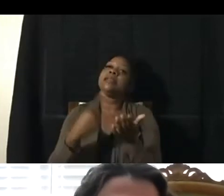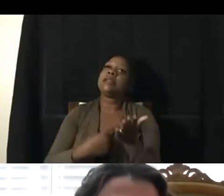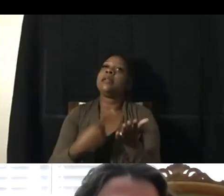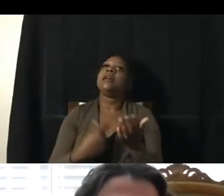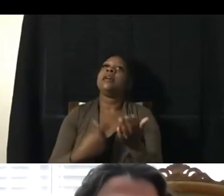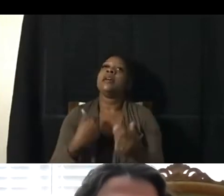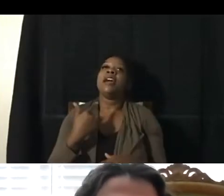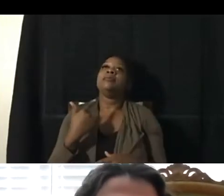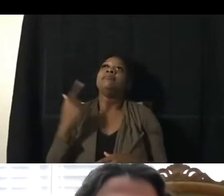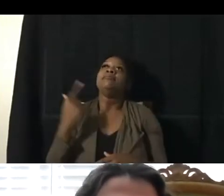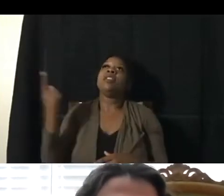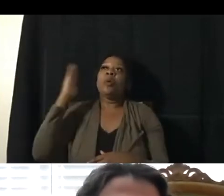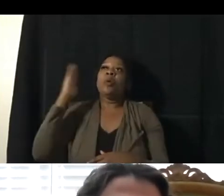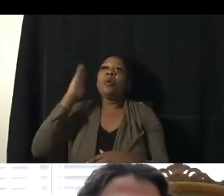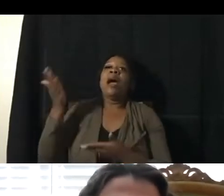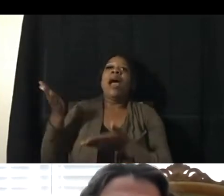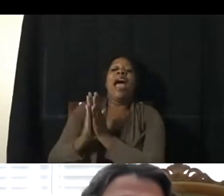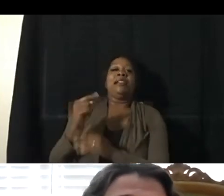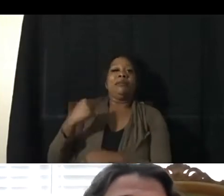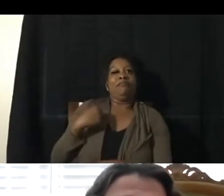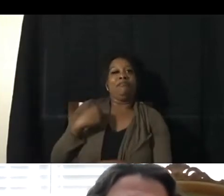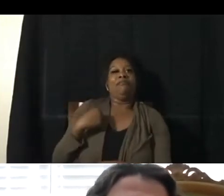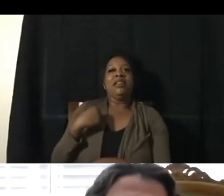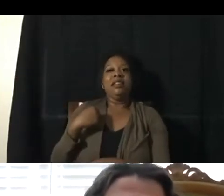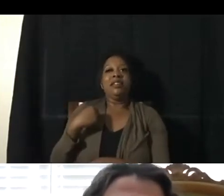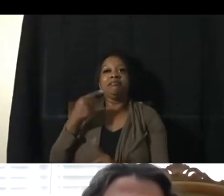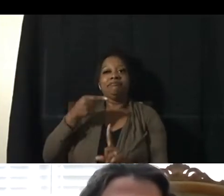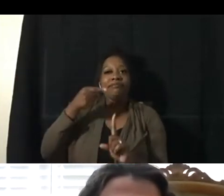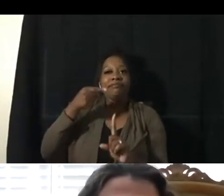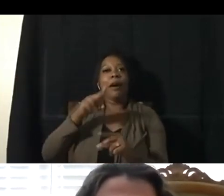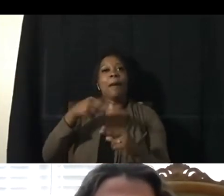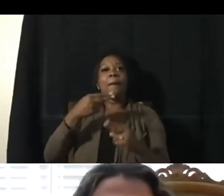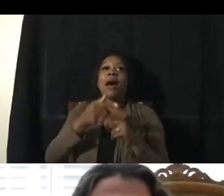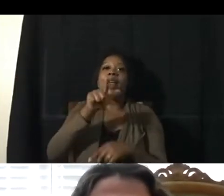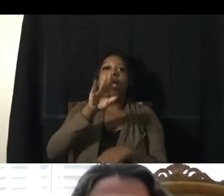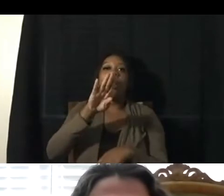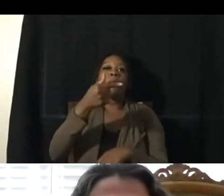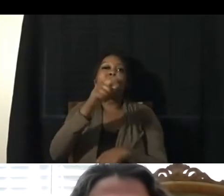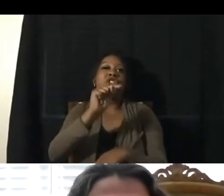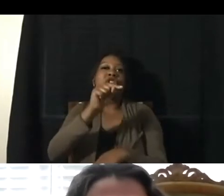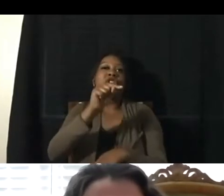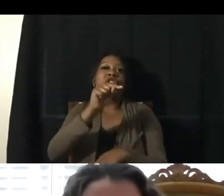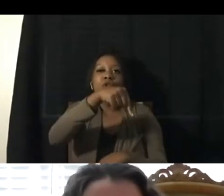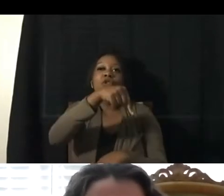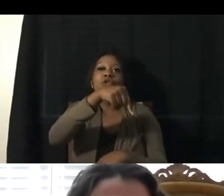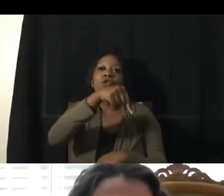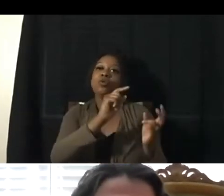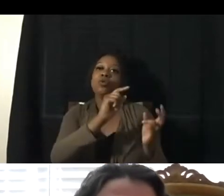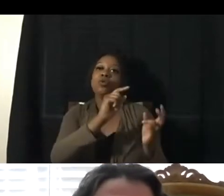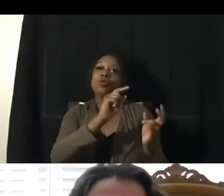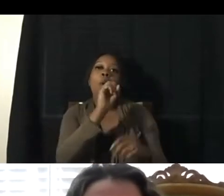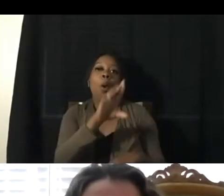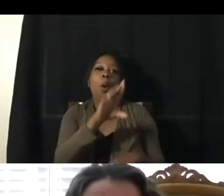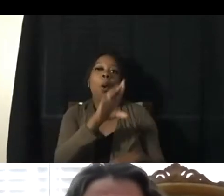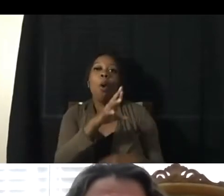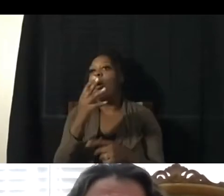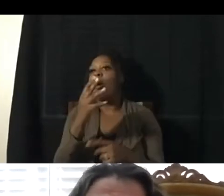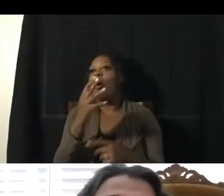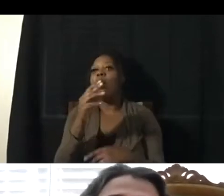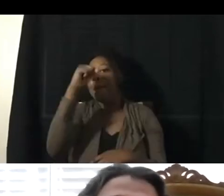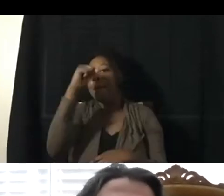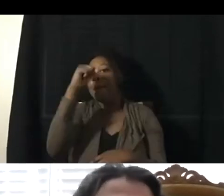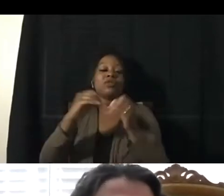to cover stuff that, whether it's LGBTQ or Black storylines, and I have to kind of be like,